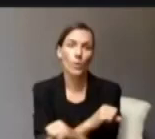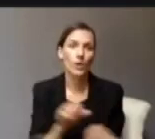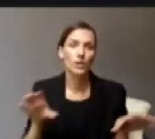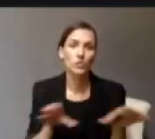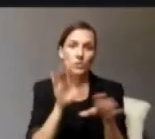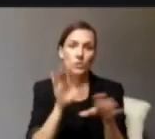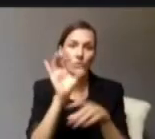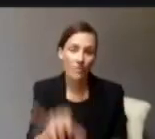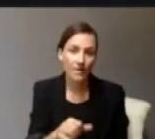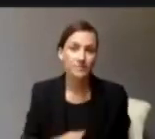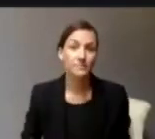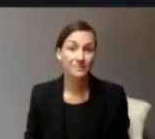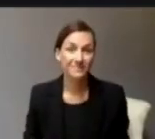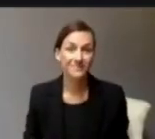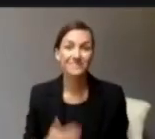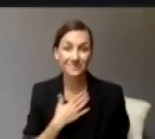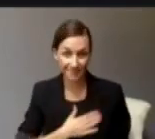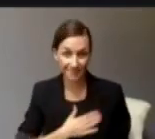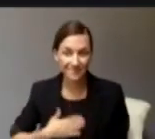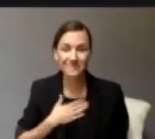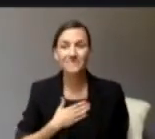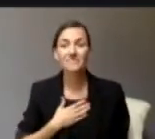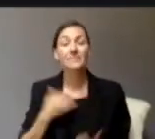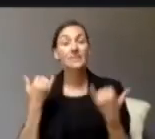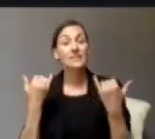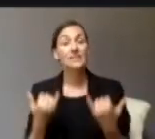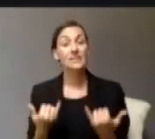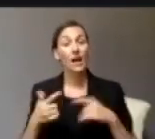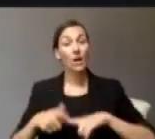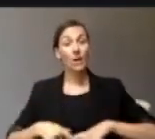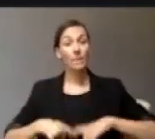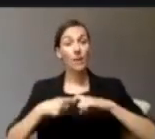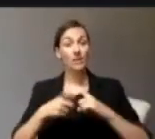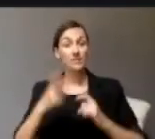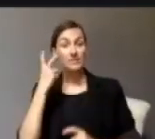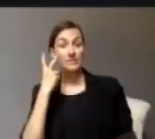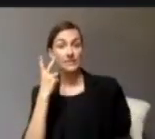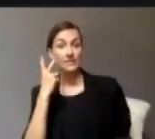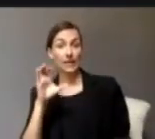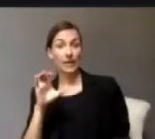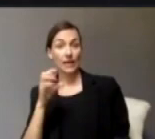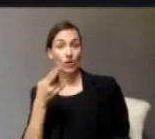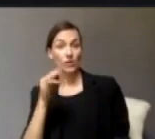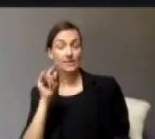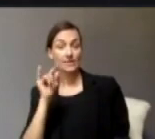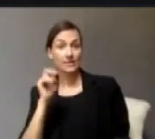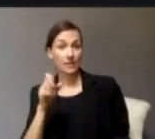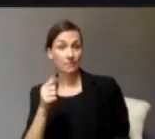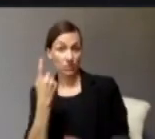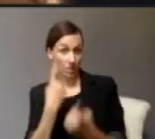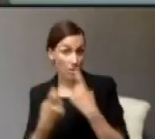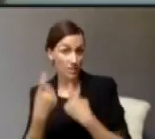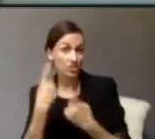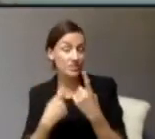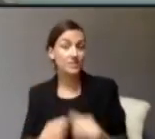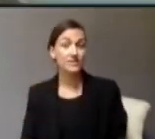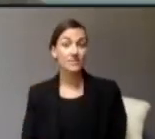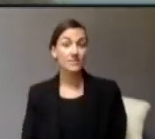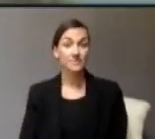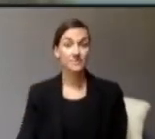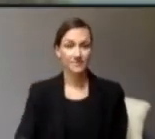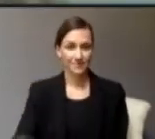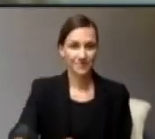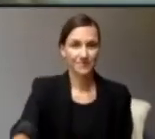Sure. My pleasure. So I'm going to go ahead and pause and see if Christine has any questions for you. We do, they're